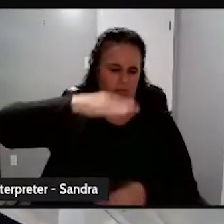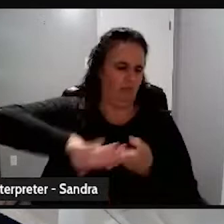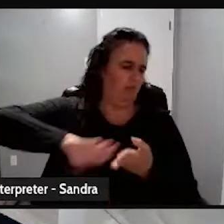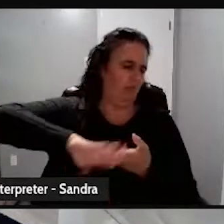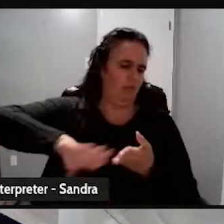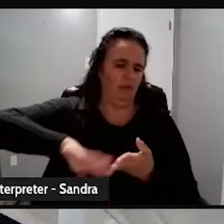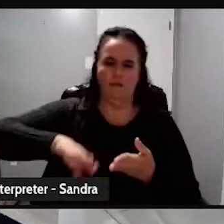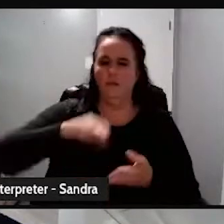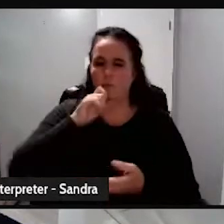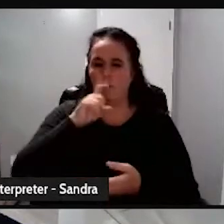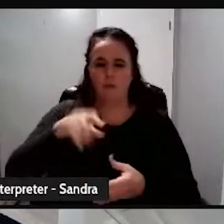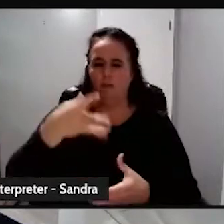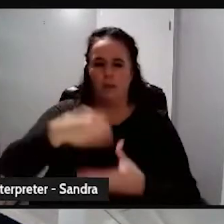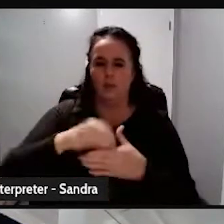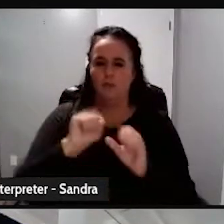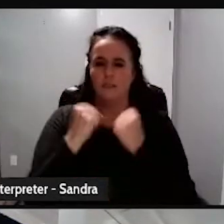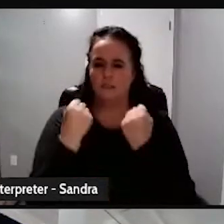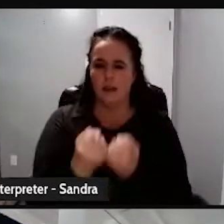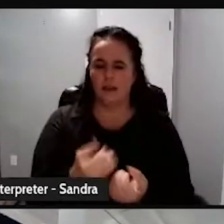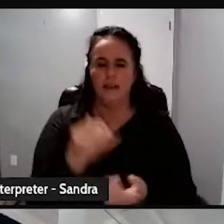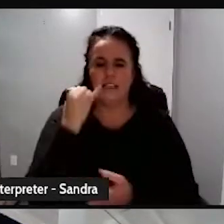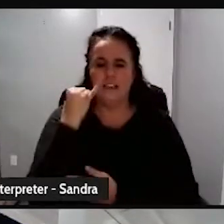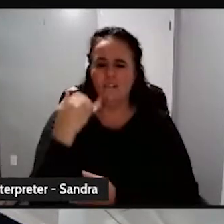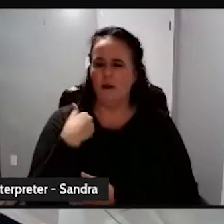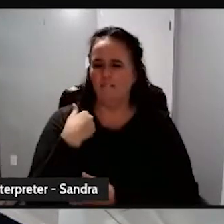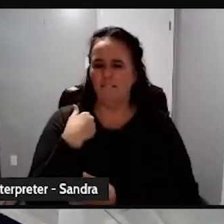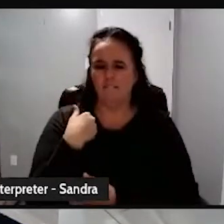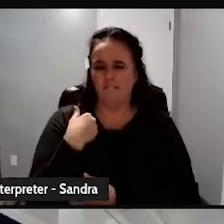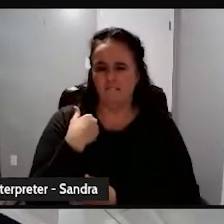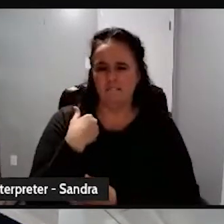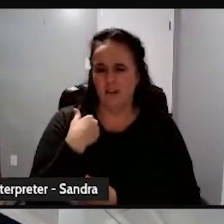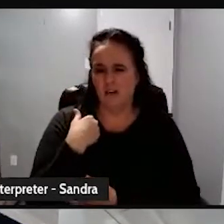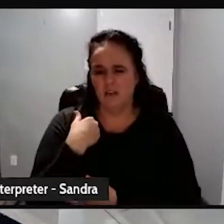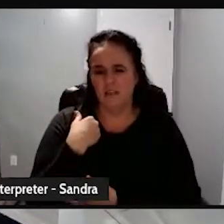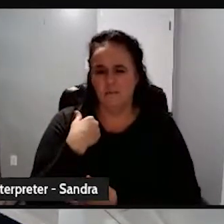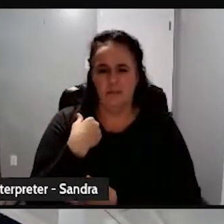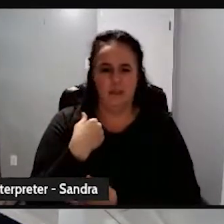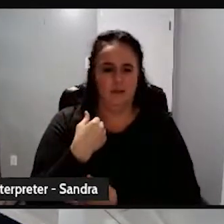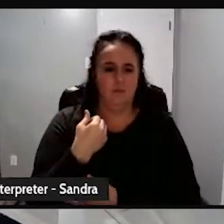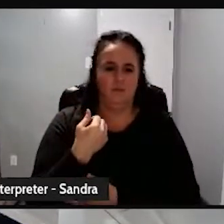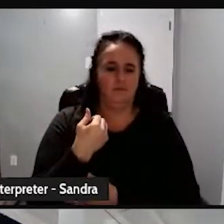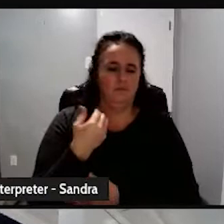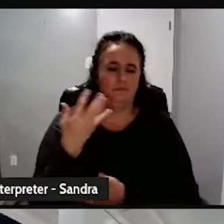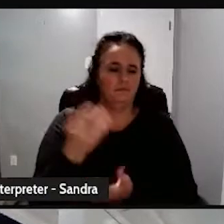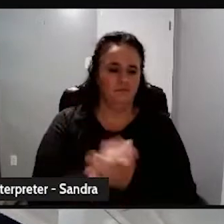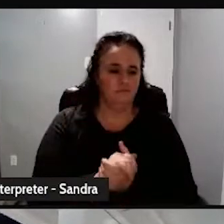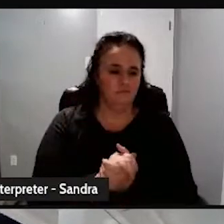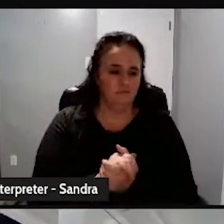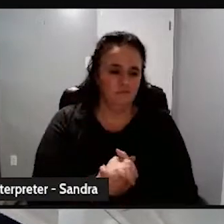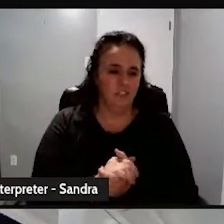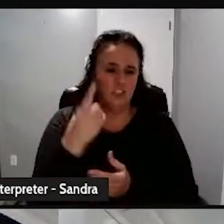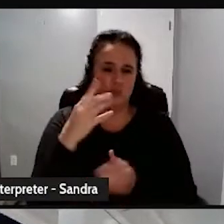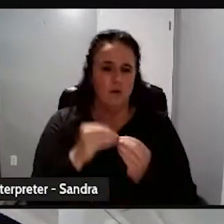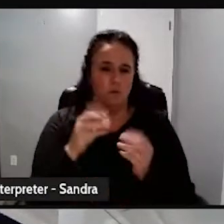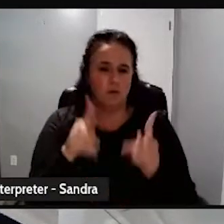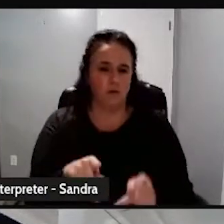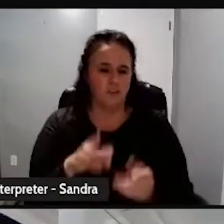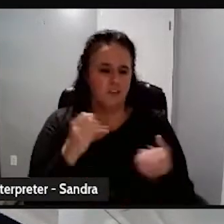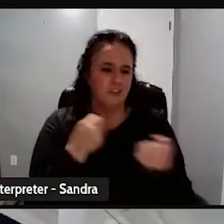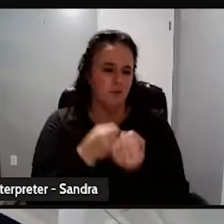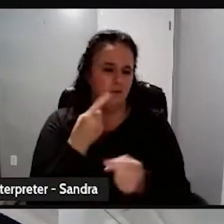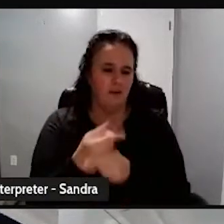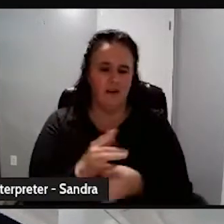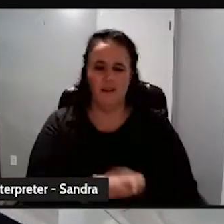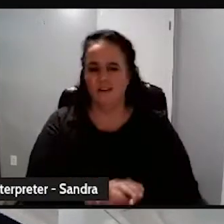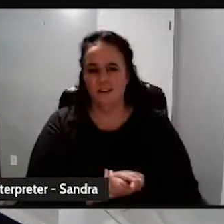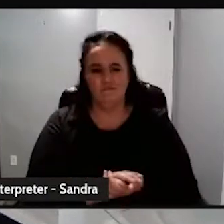society, as if you have just one more person, you just weren't all